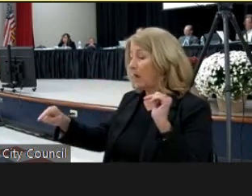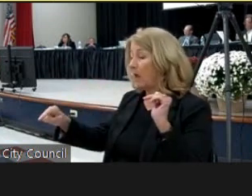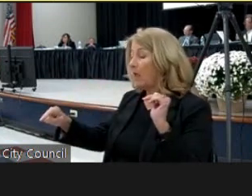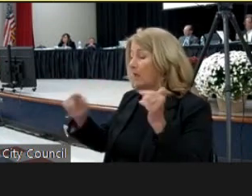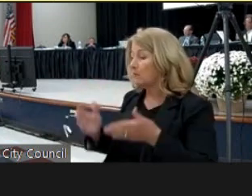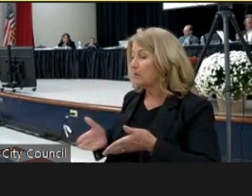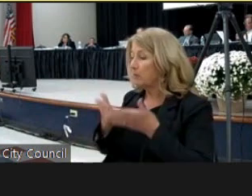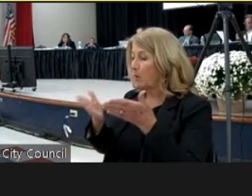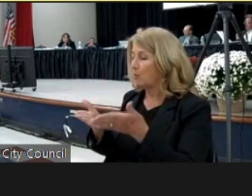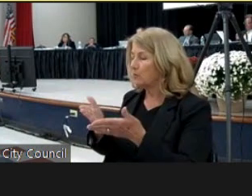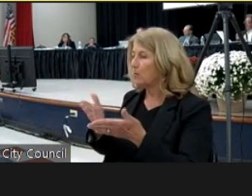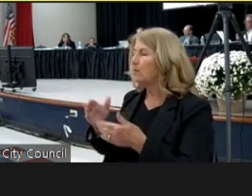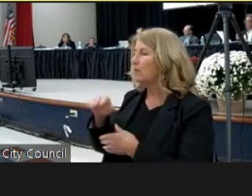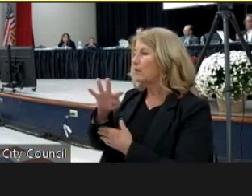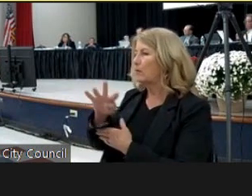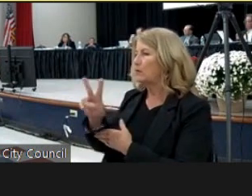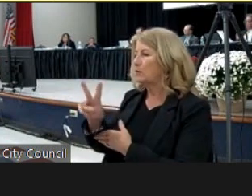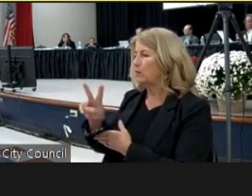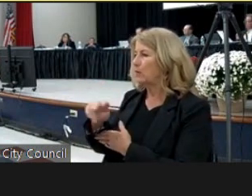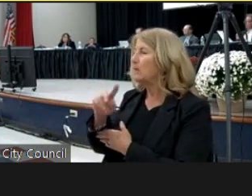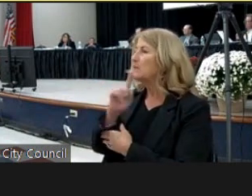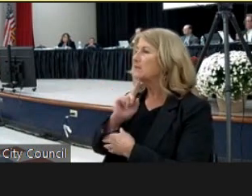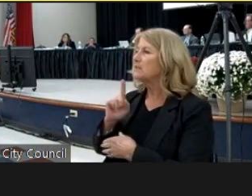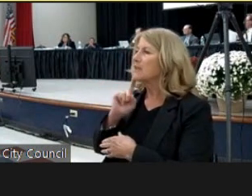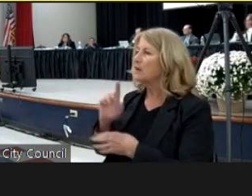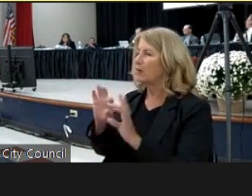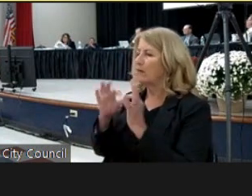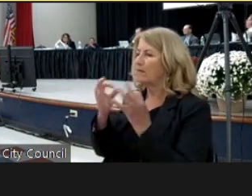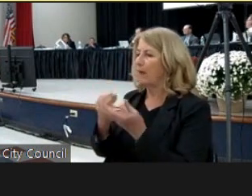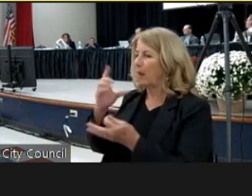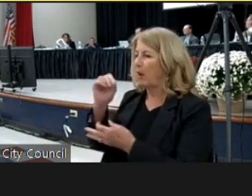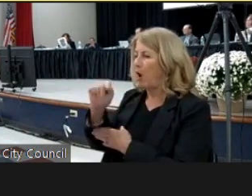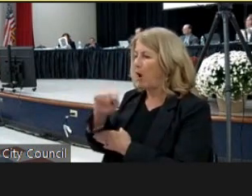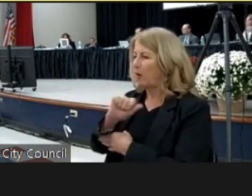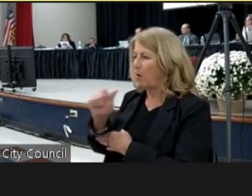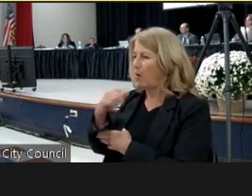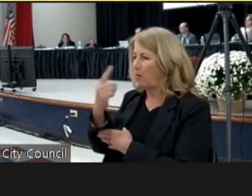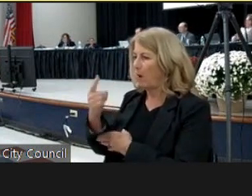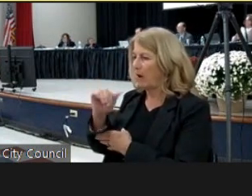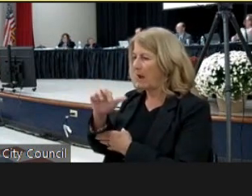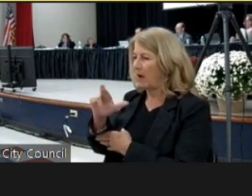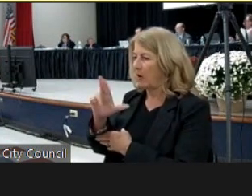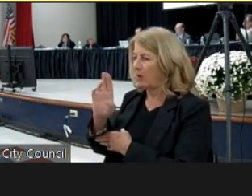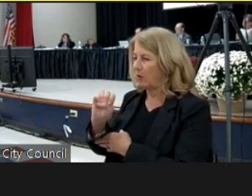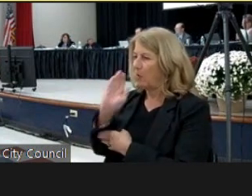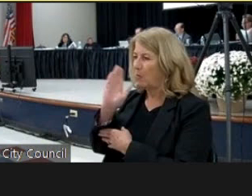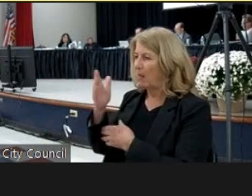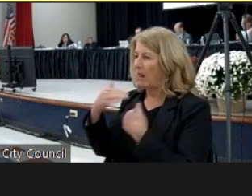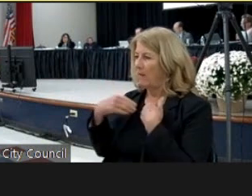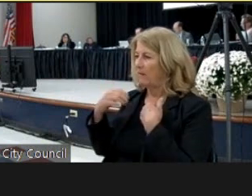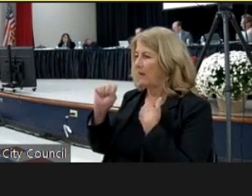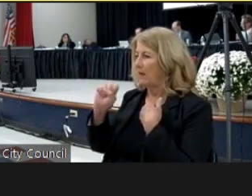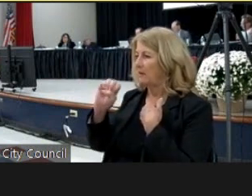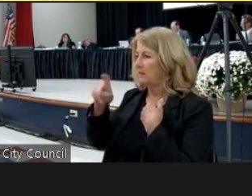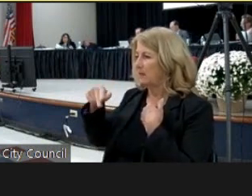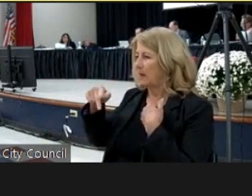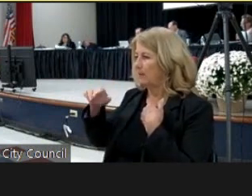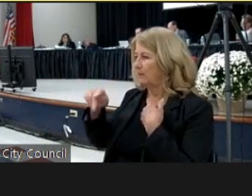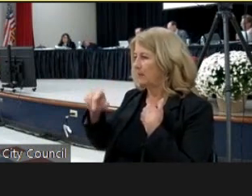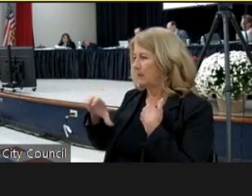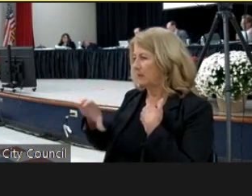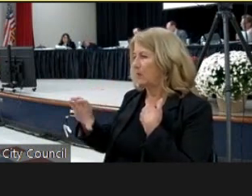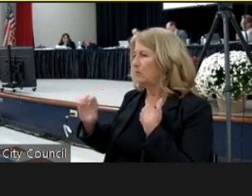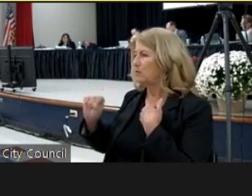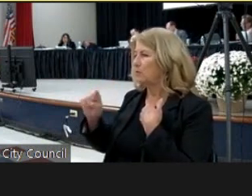be 42 single-family lots, all 1 acre in size, will be served with septic for sewer, which